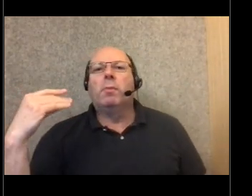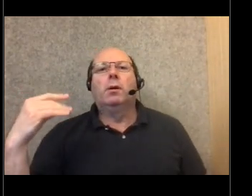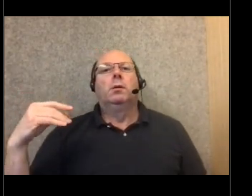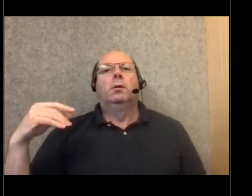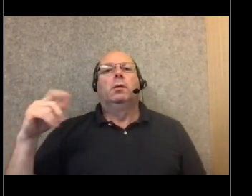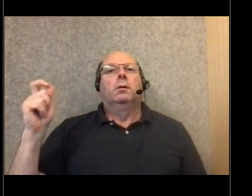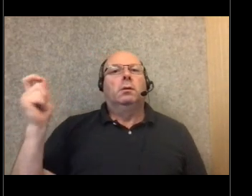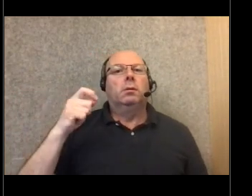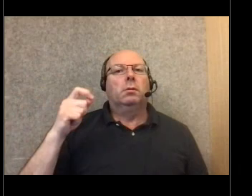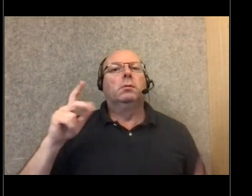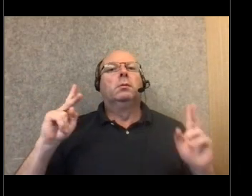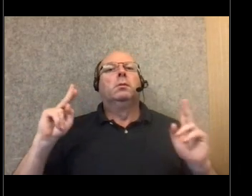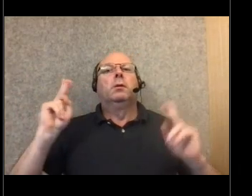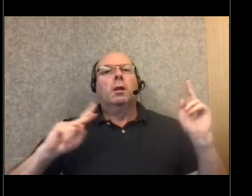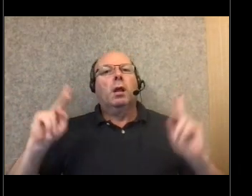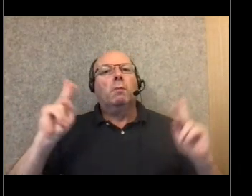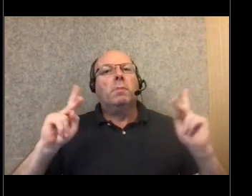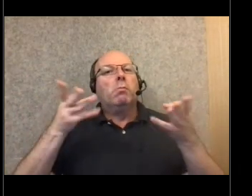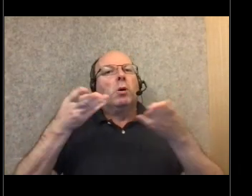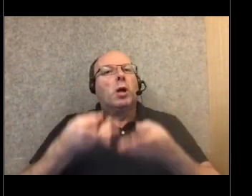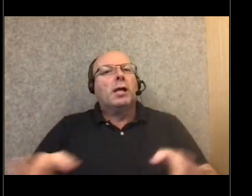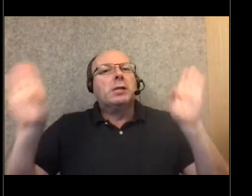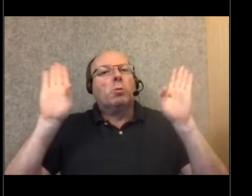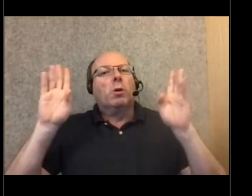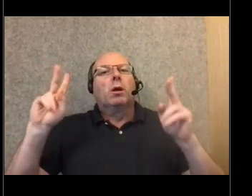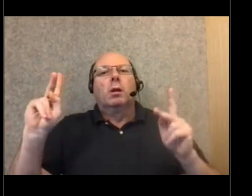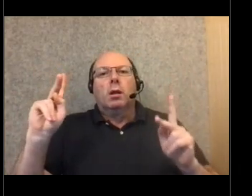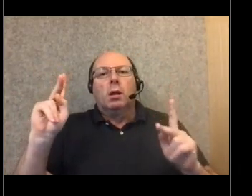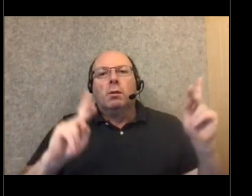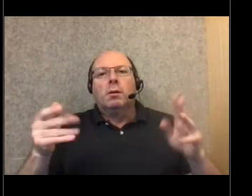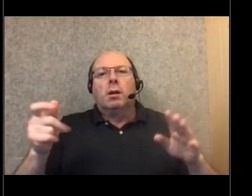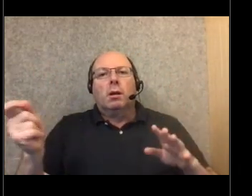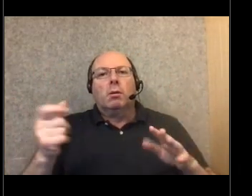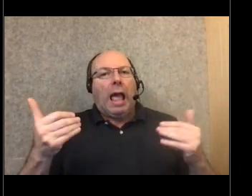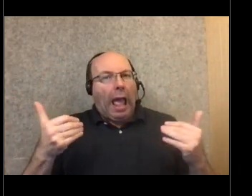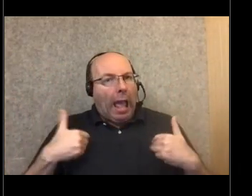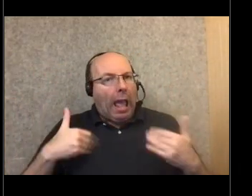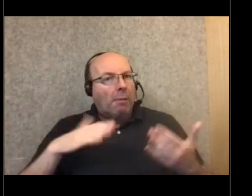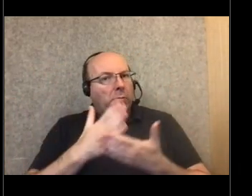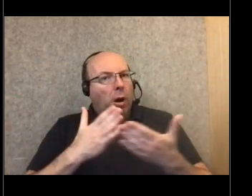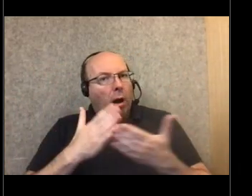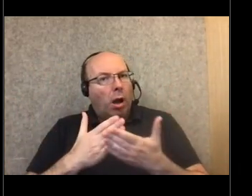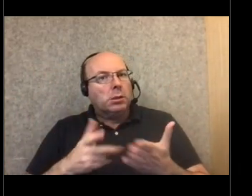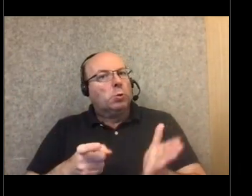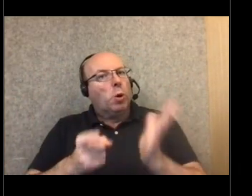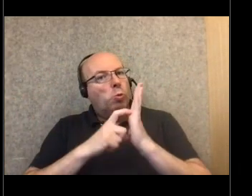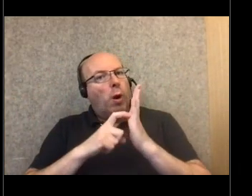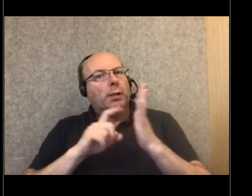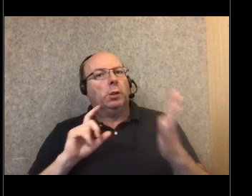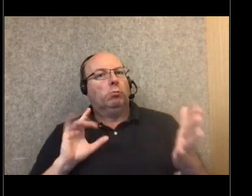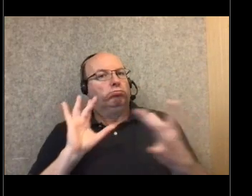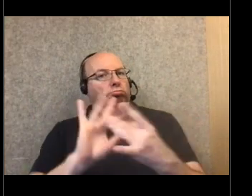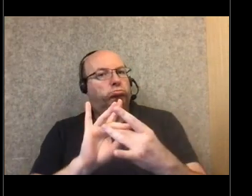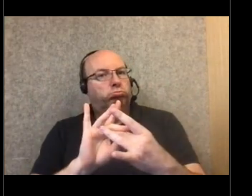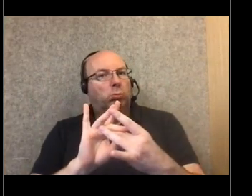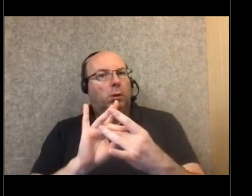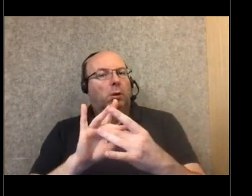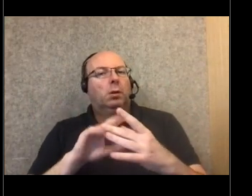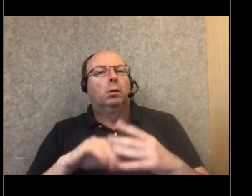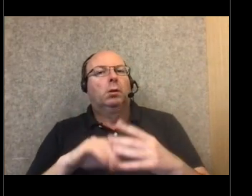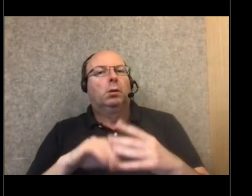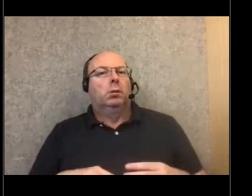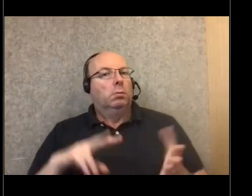for the public and residents that have operable parts necessary to access the building and common areas.